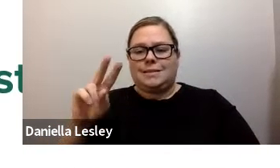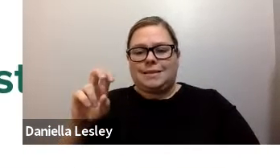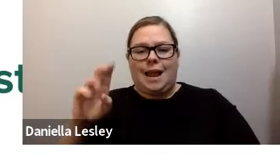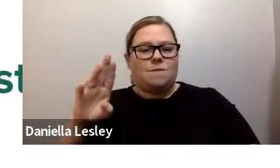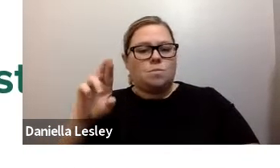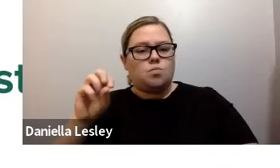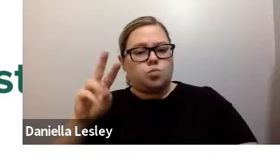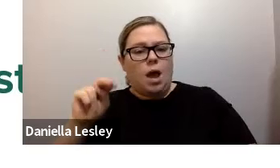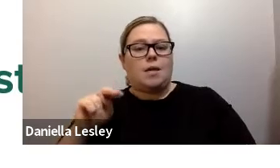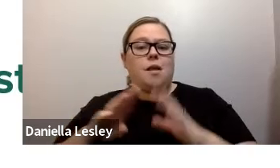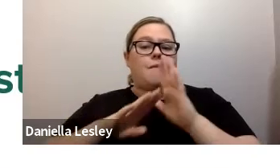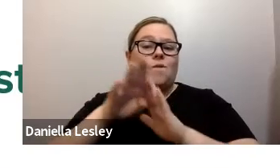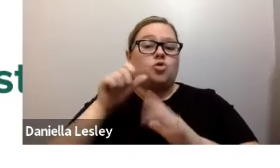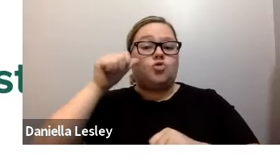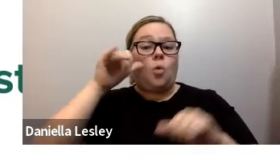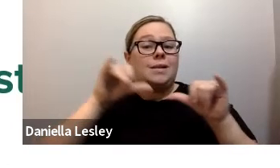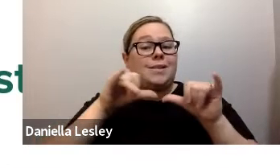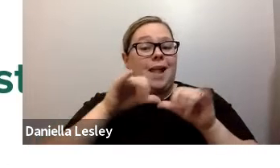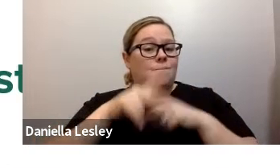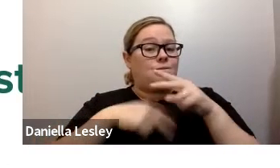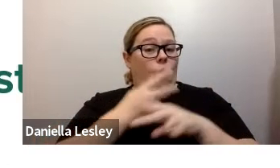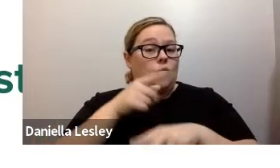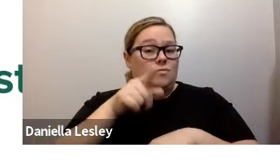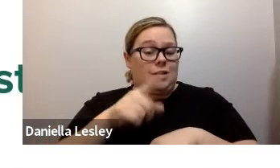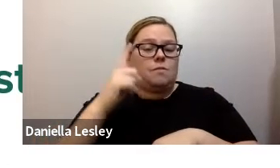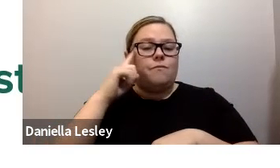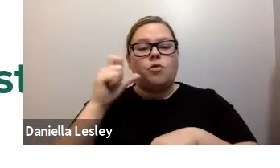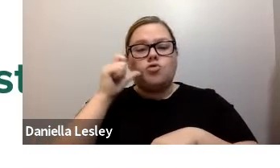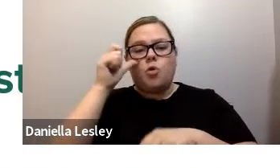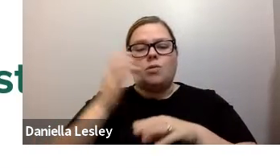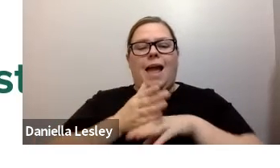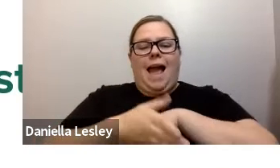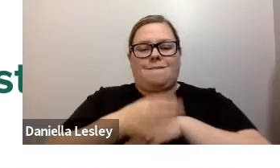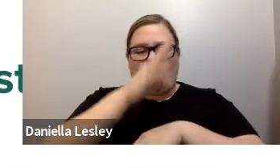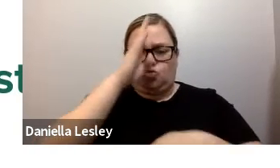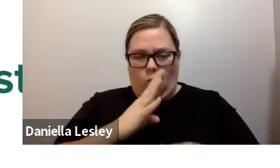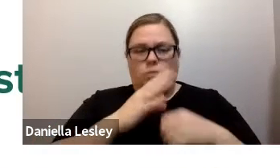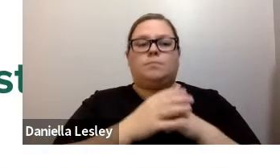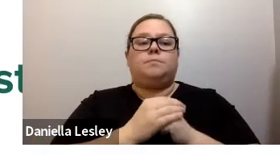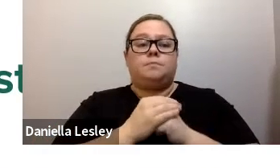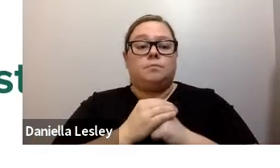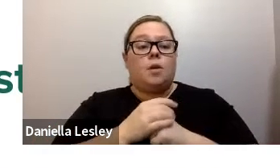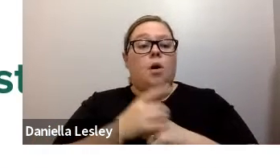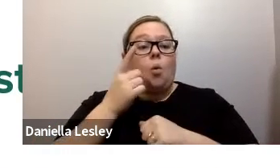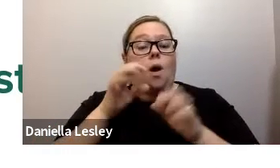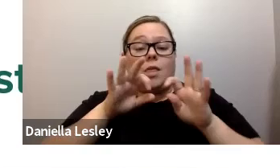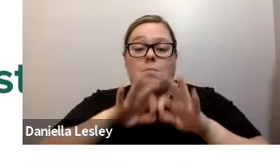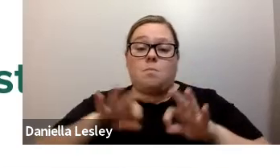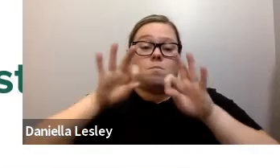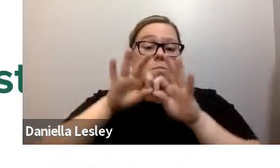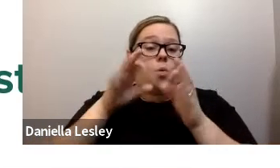an adult-sized version of this device for adults post-stroke. And one of the key features of